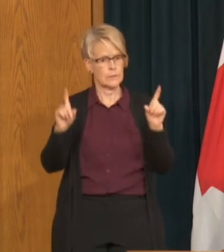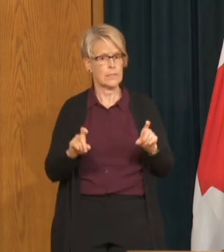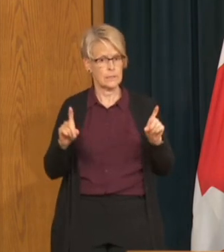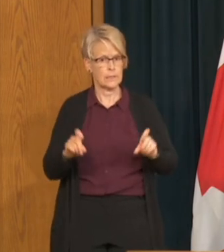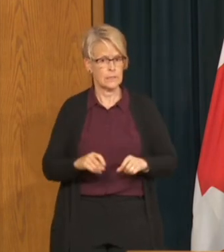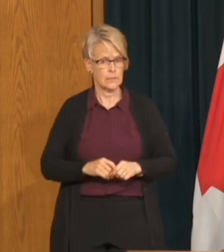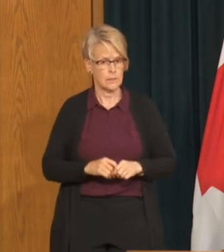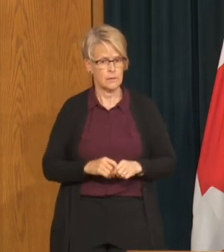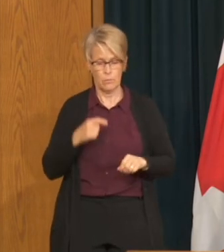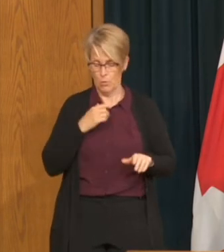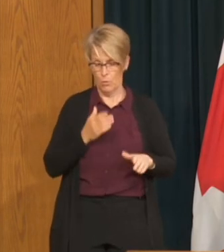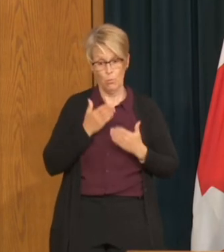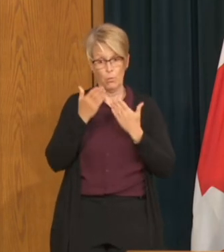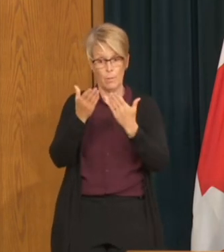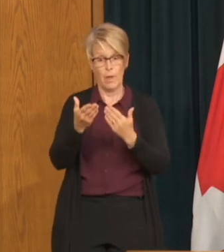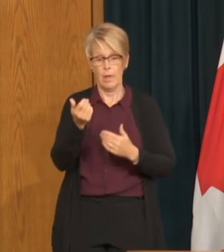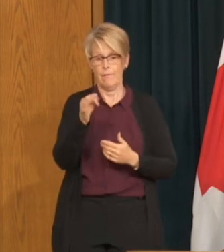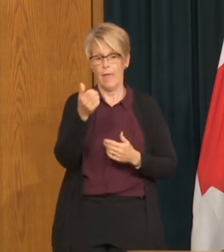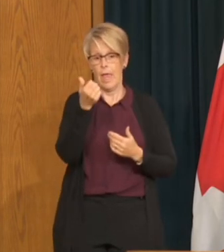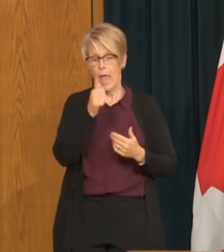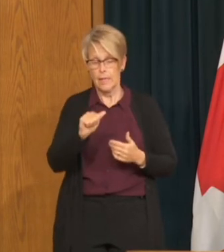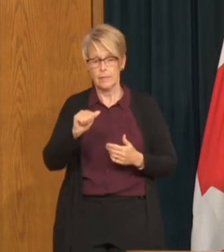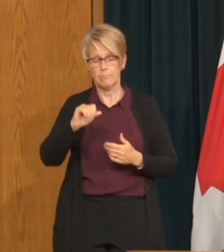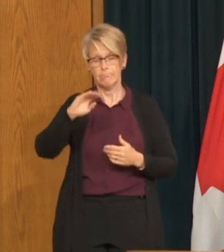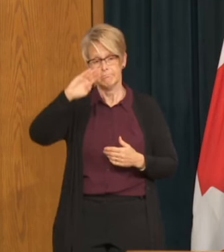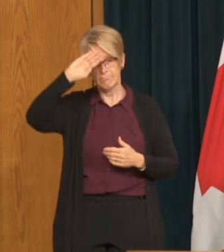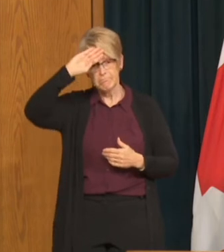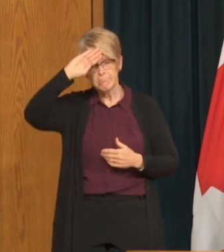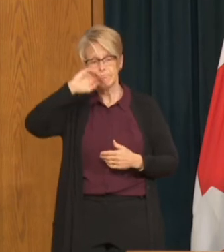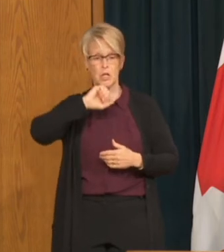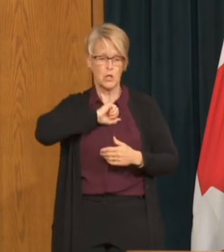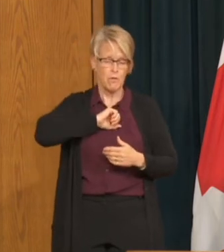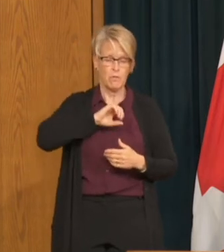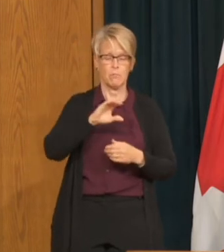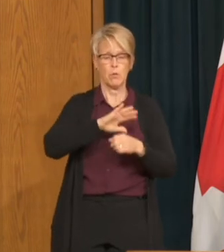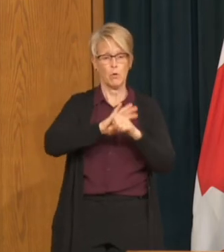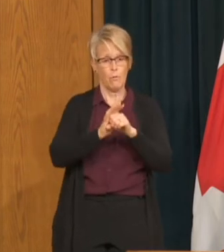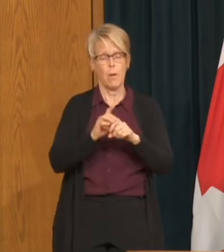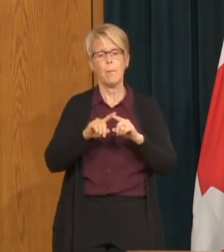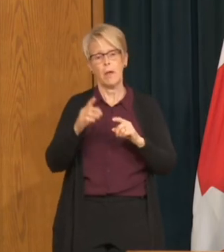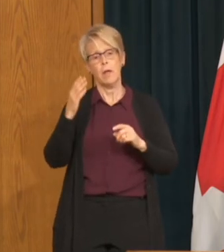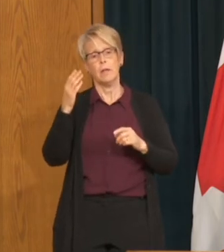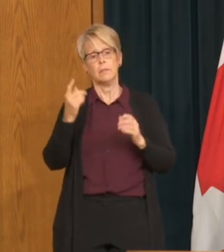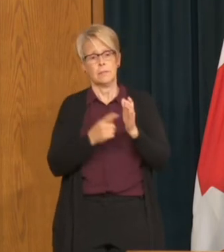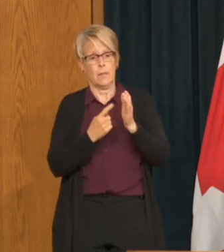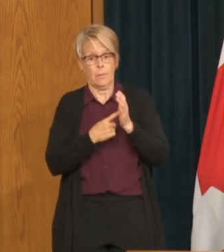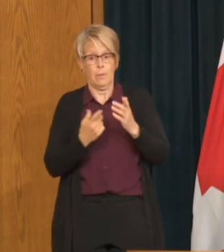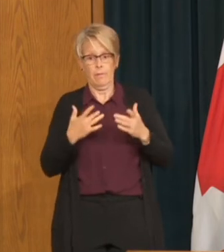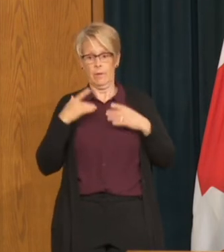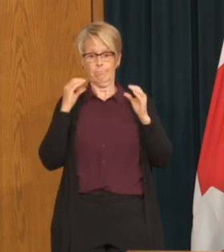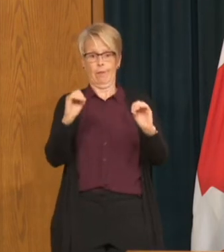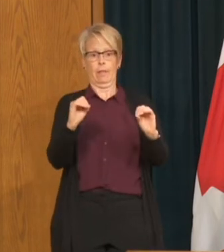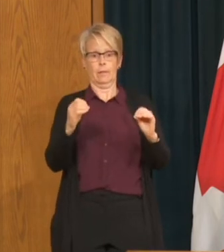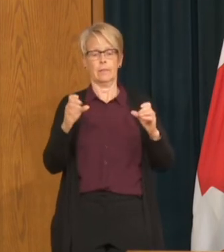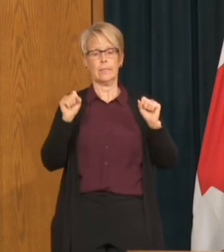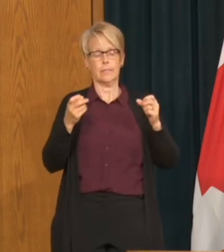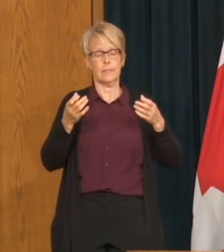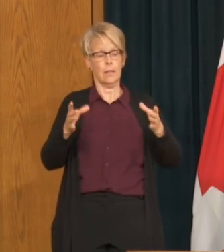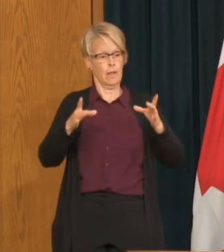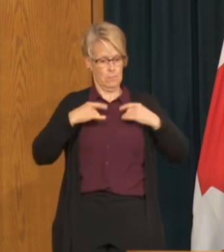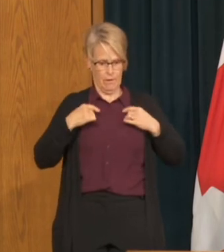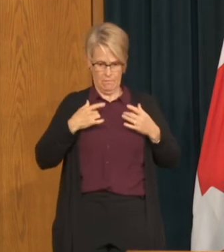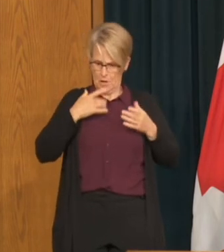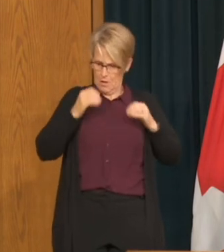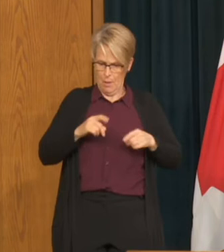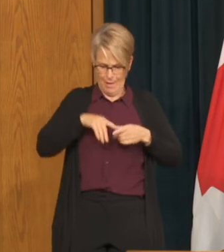is especially recommended if you have any symptoms of COVID, but we do know that occasionally you can be asymptomatic and transmit to others, especially